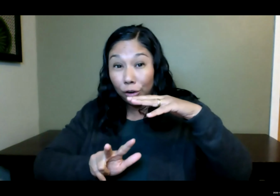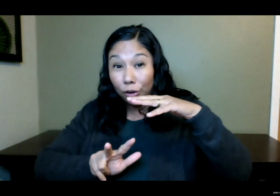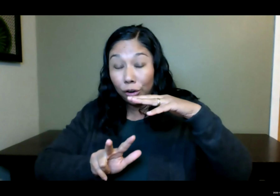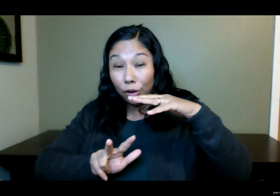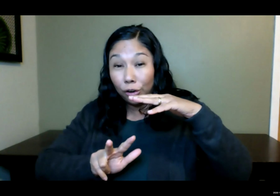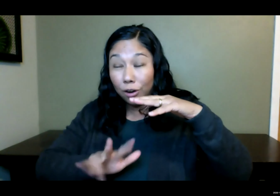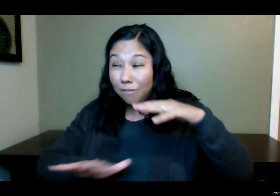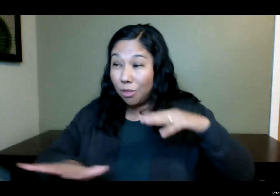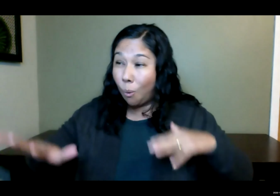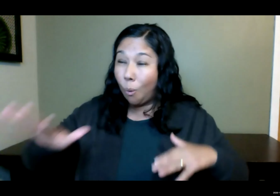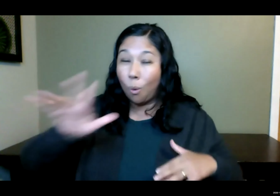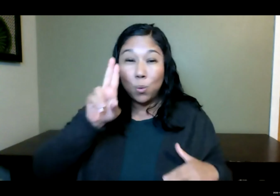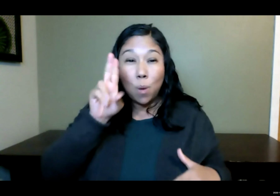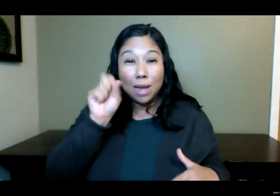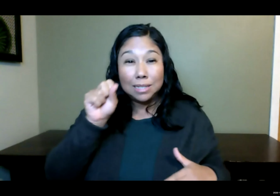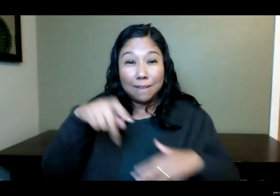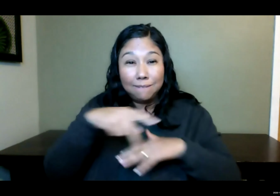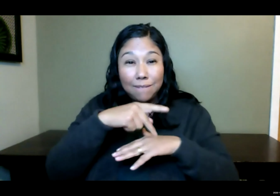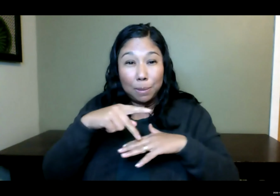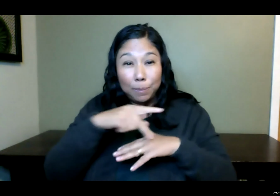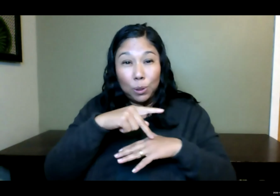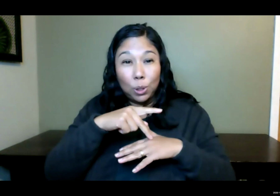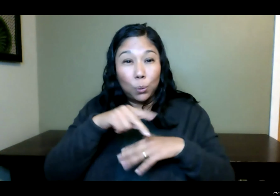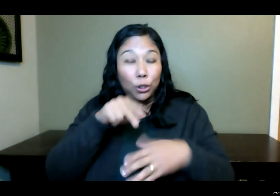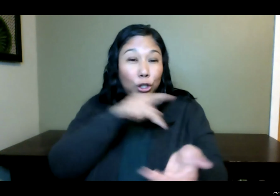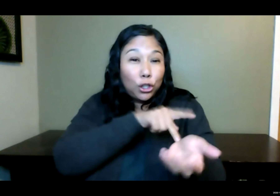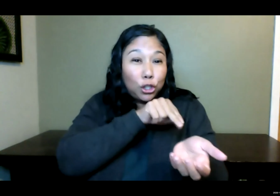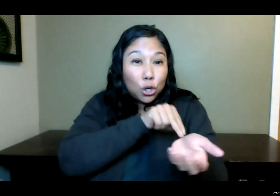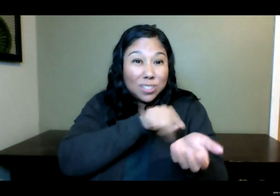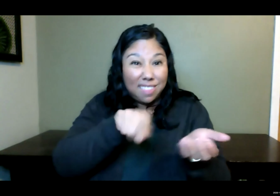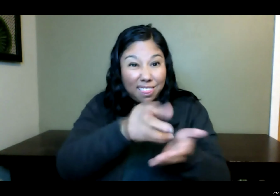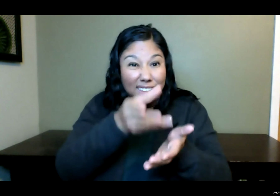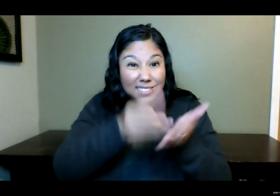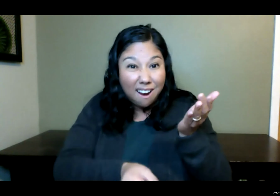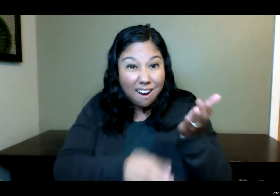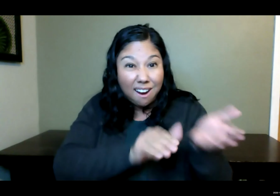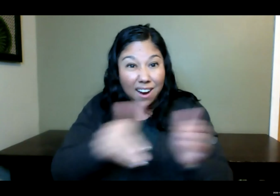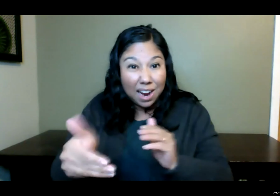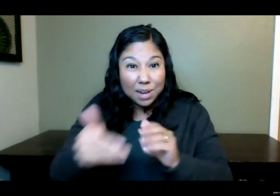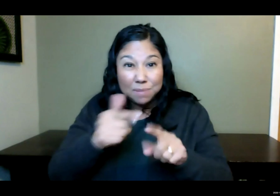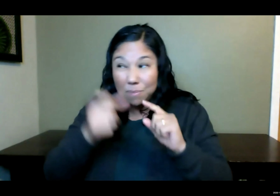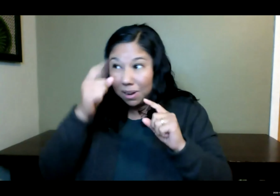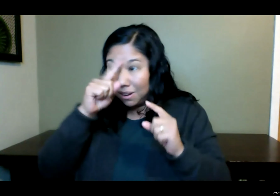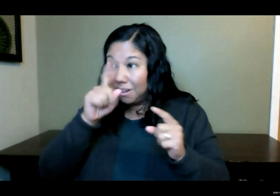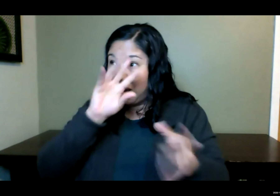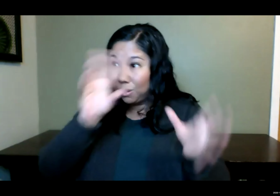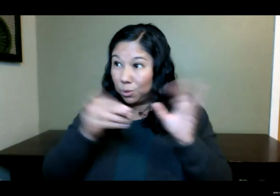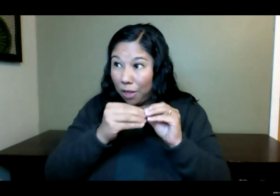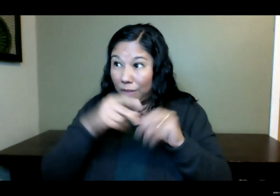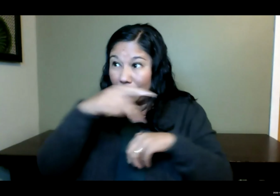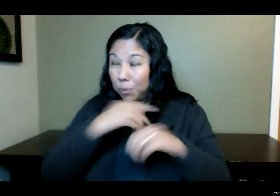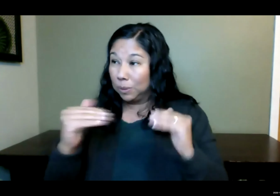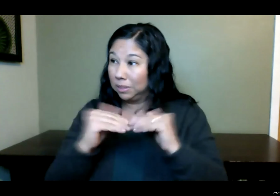third in the US died for Filipino nurses, but they only make up 4% of the nursing population. To me, I see